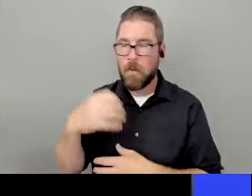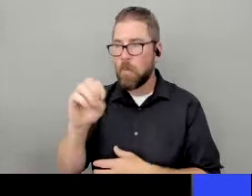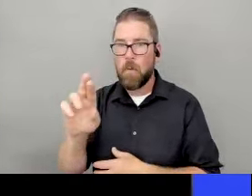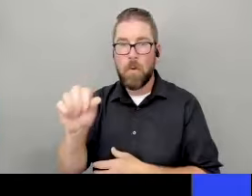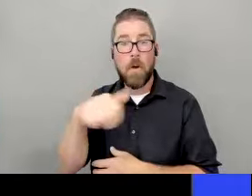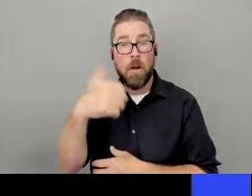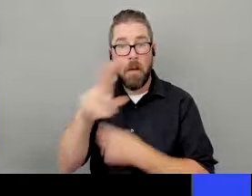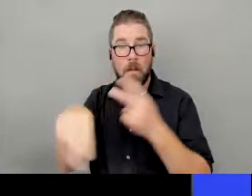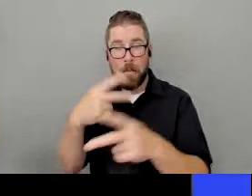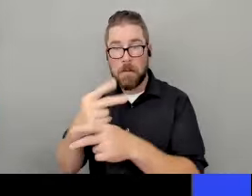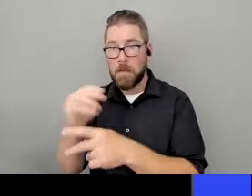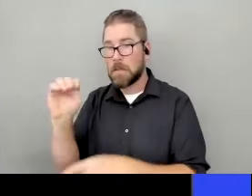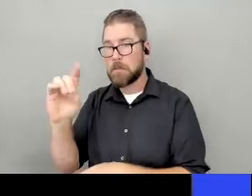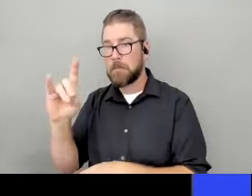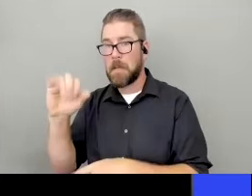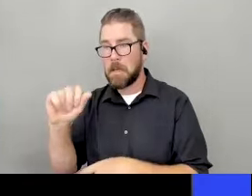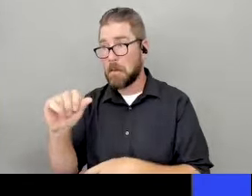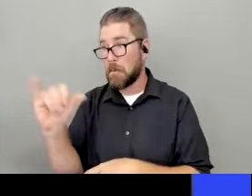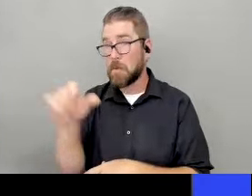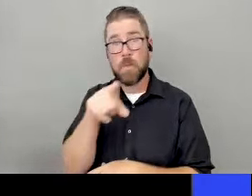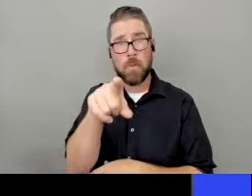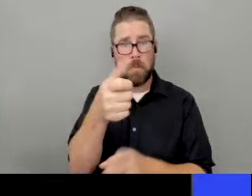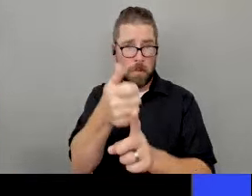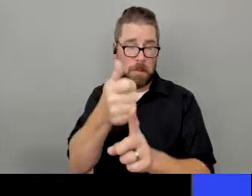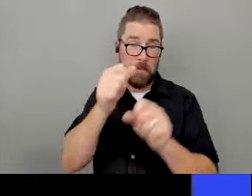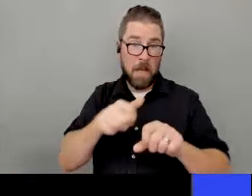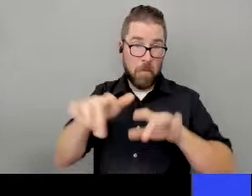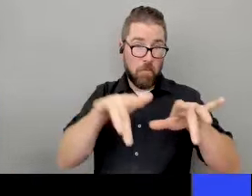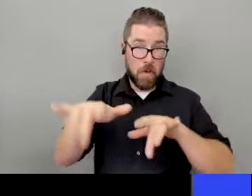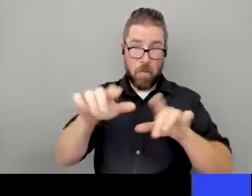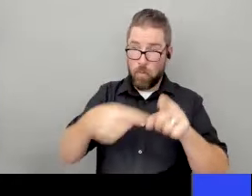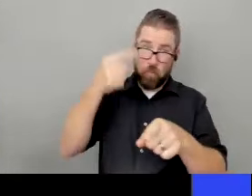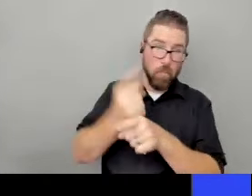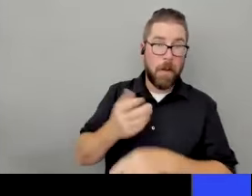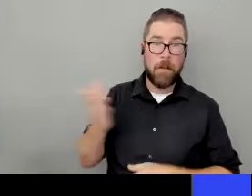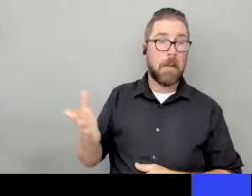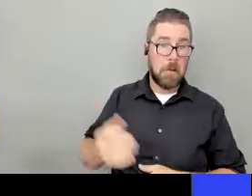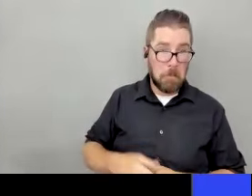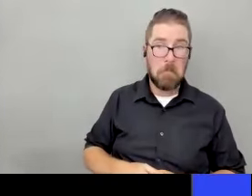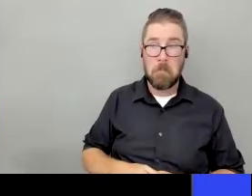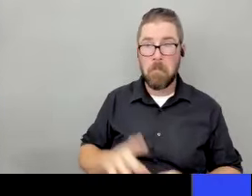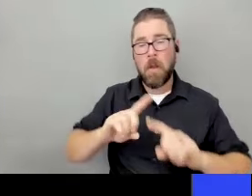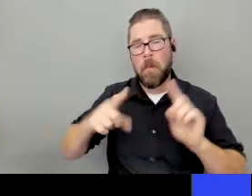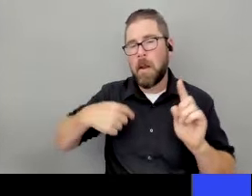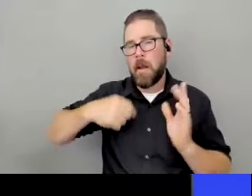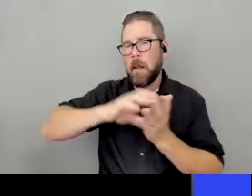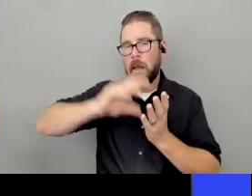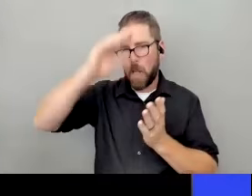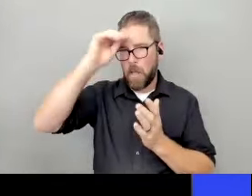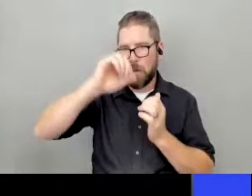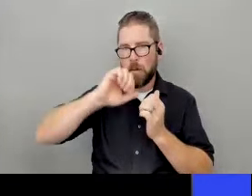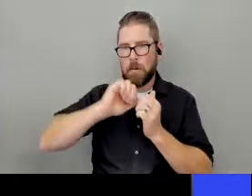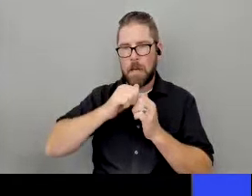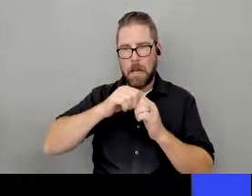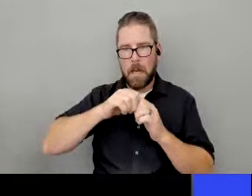from here. So there's lots of things you still can do from here, but I learned to do it from Studio. So in